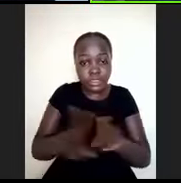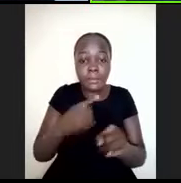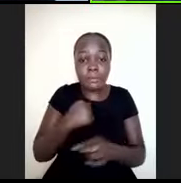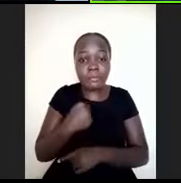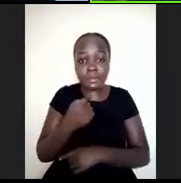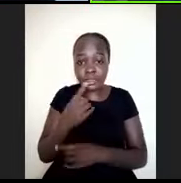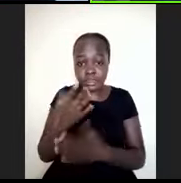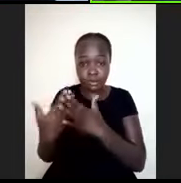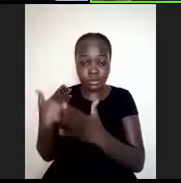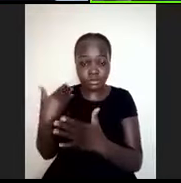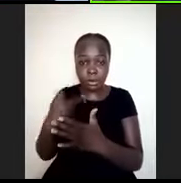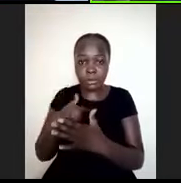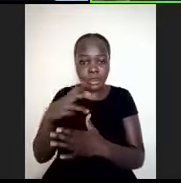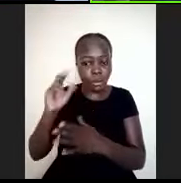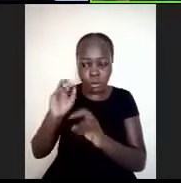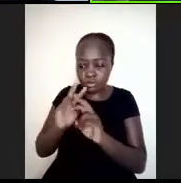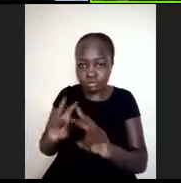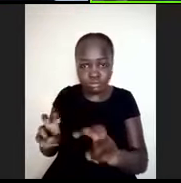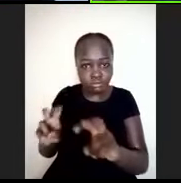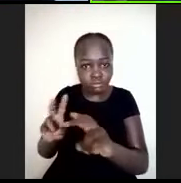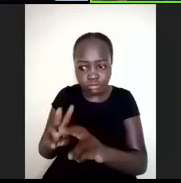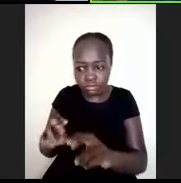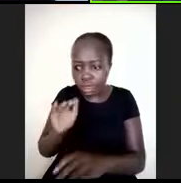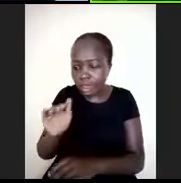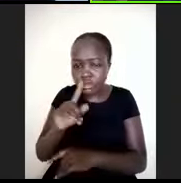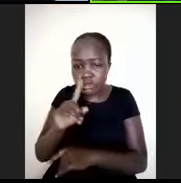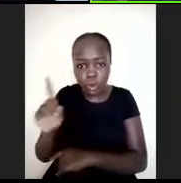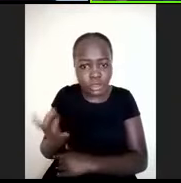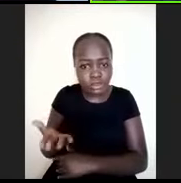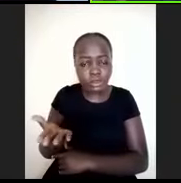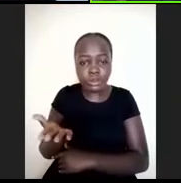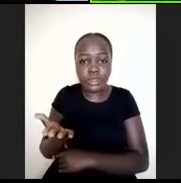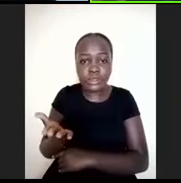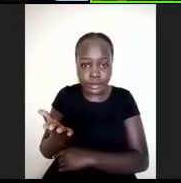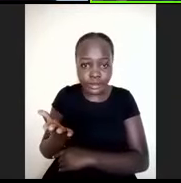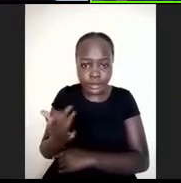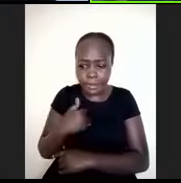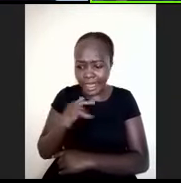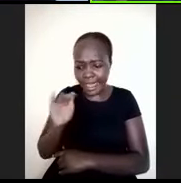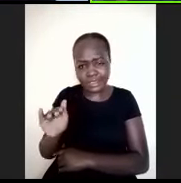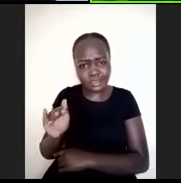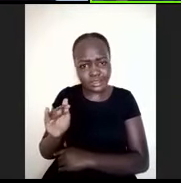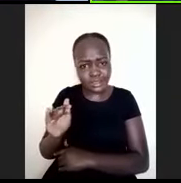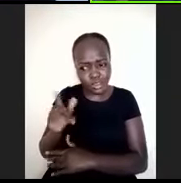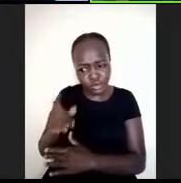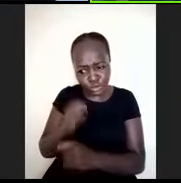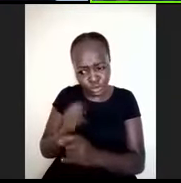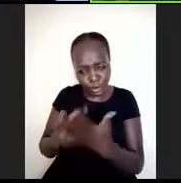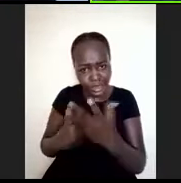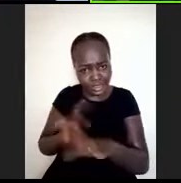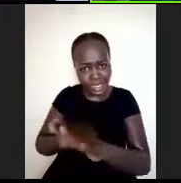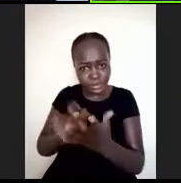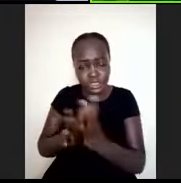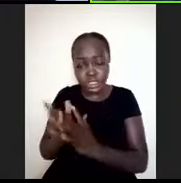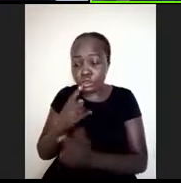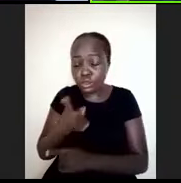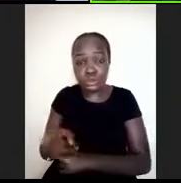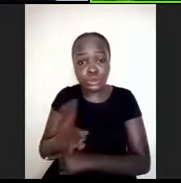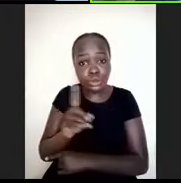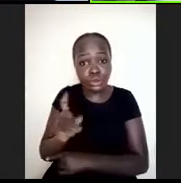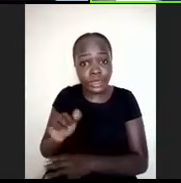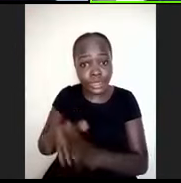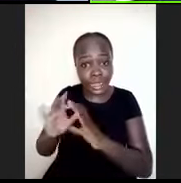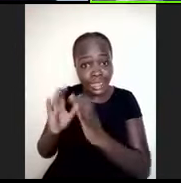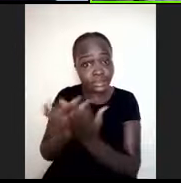I was interrogating him and I asked him, so what were you doing when Jesus talked to you in class? He